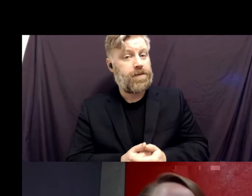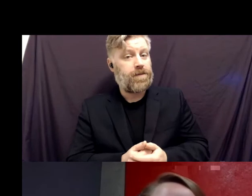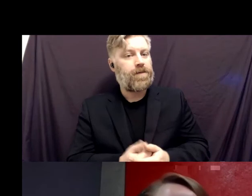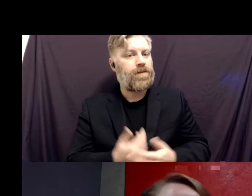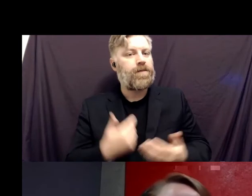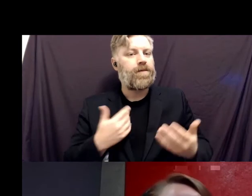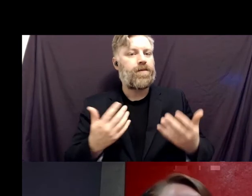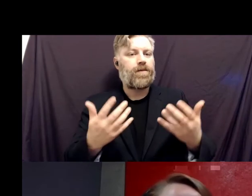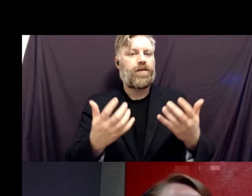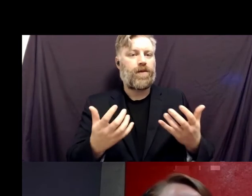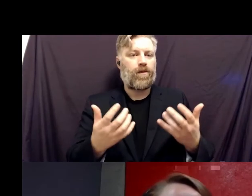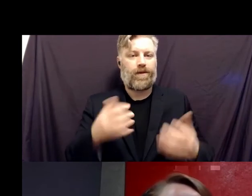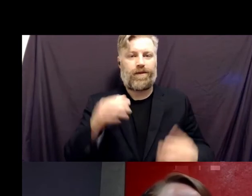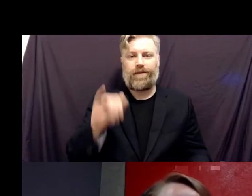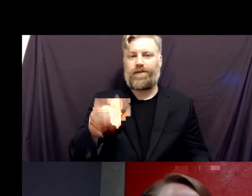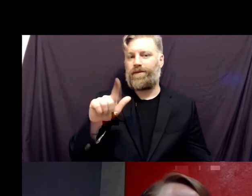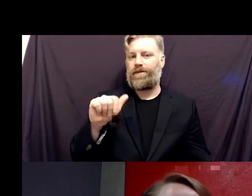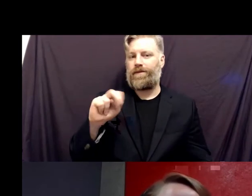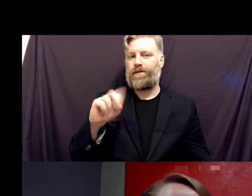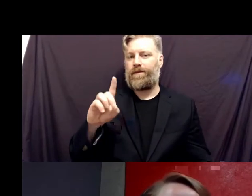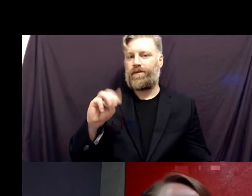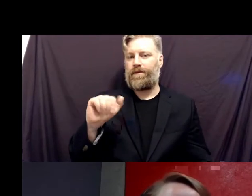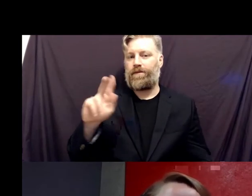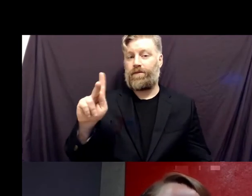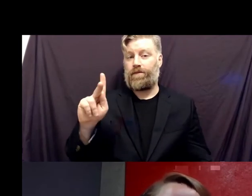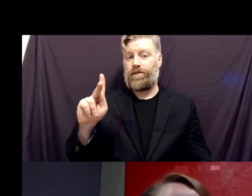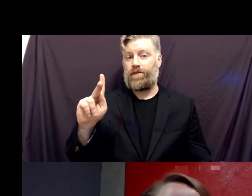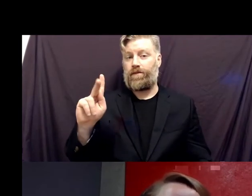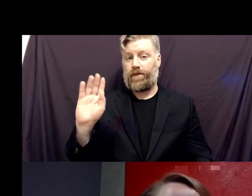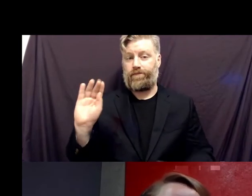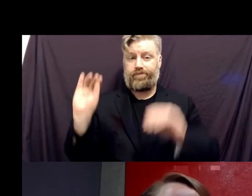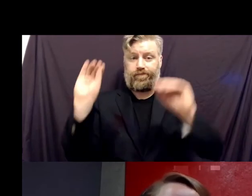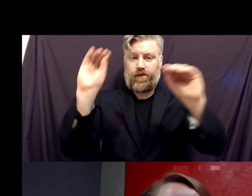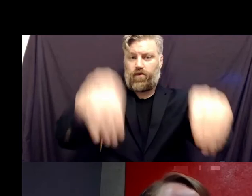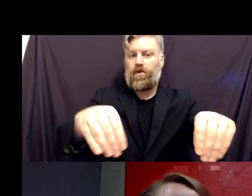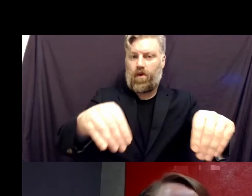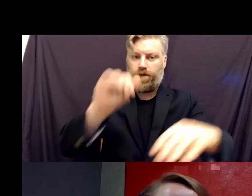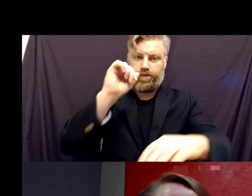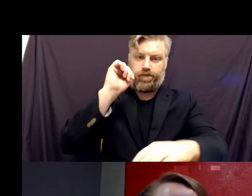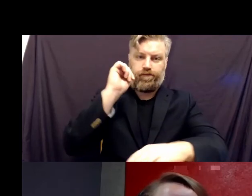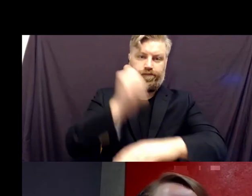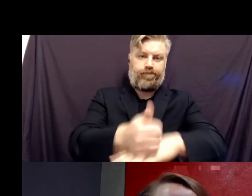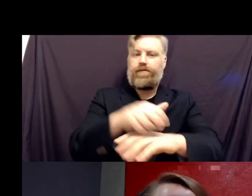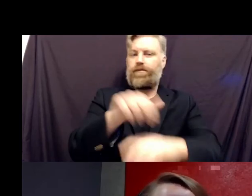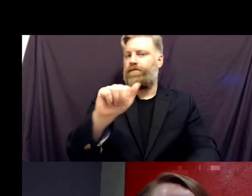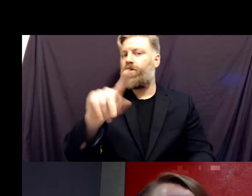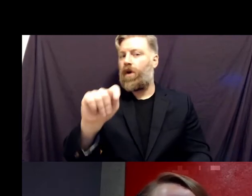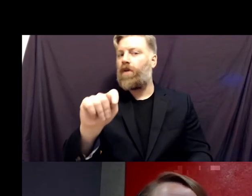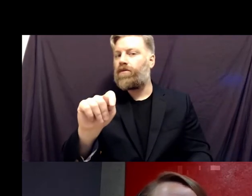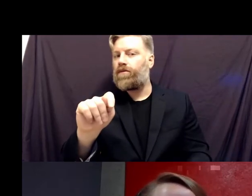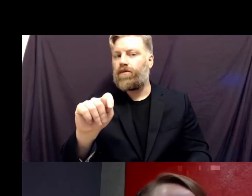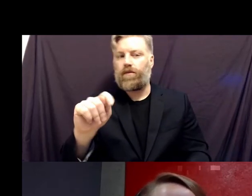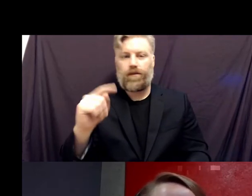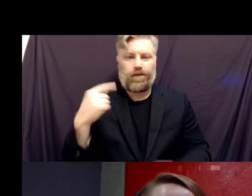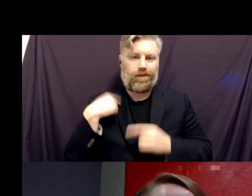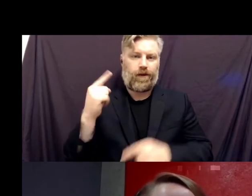install this landmark here to implement the art of the last